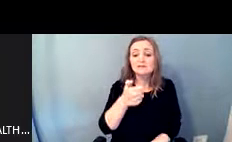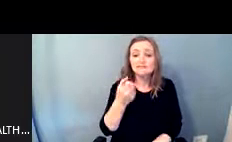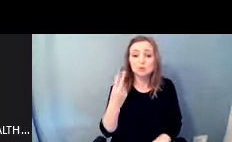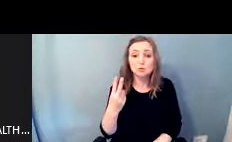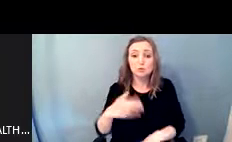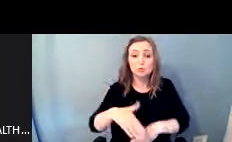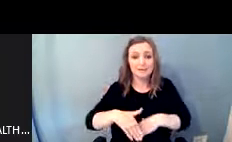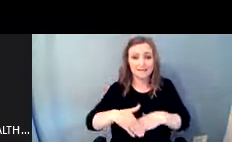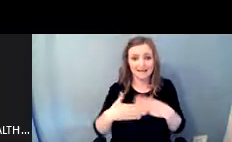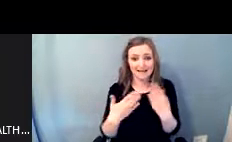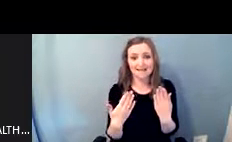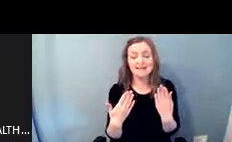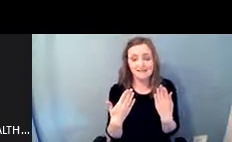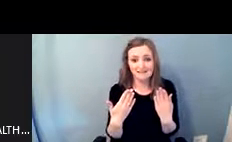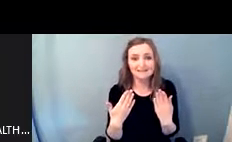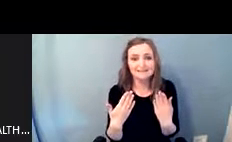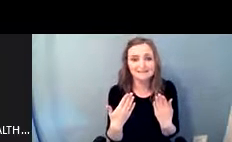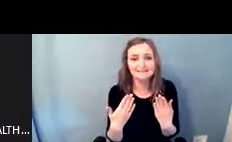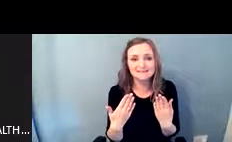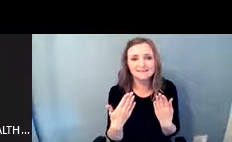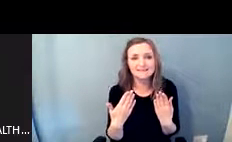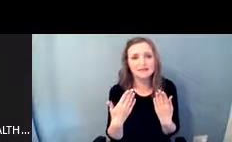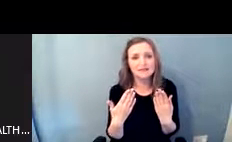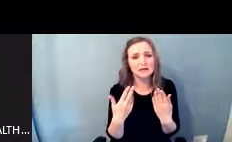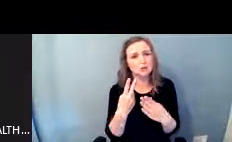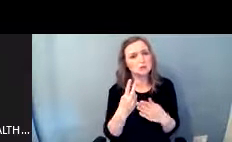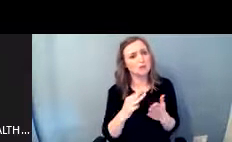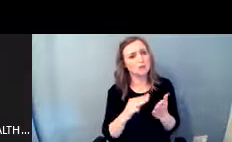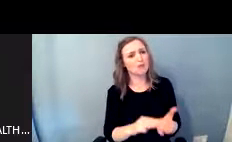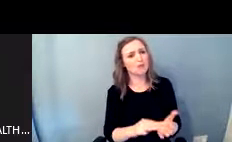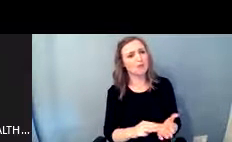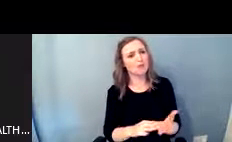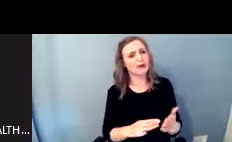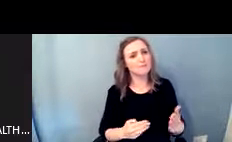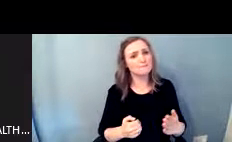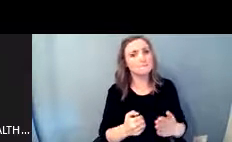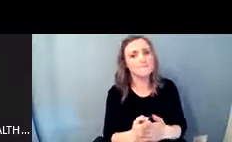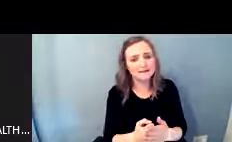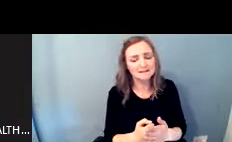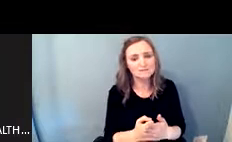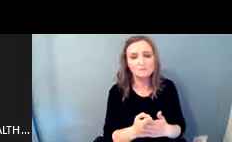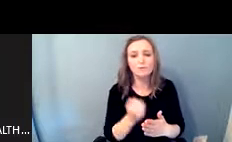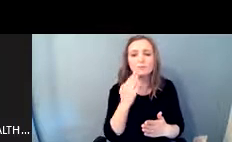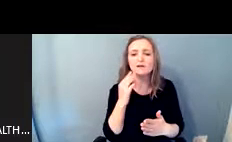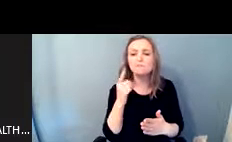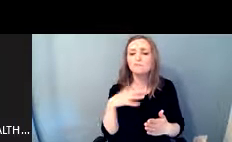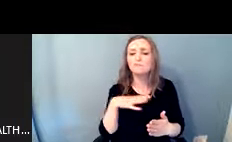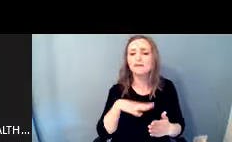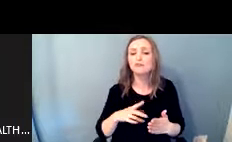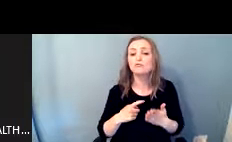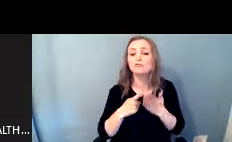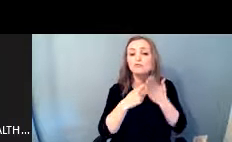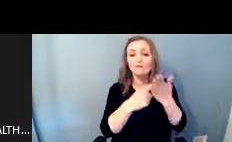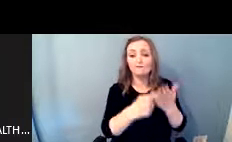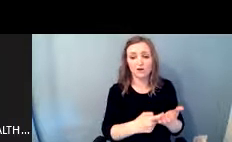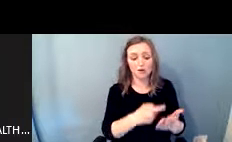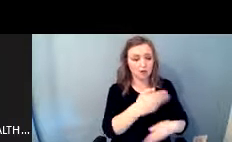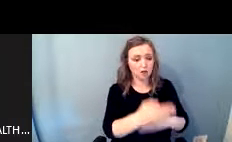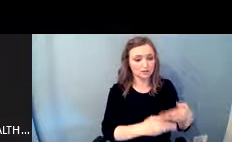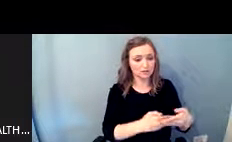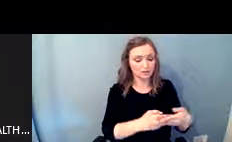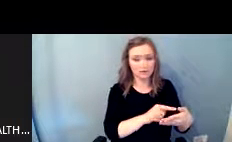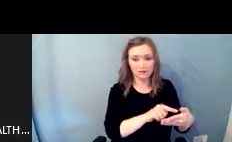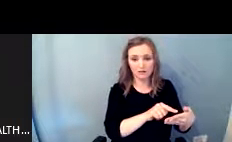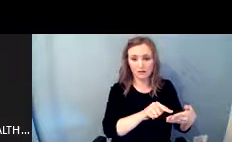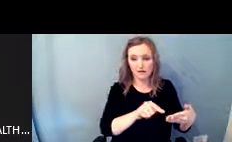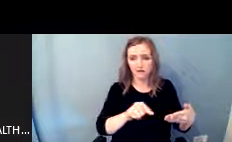and in most cancer sites, you'll wait a lot less than that. But obviously, some cancers are extremely complex. You need to make sure that you